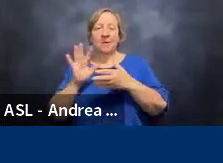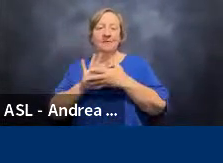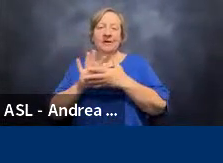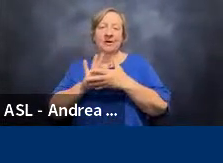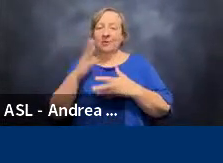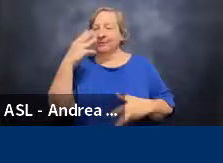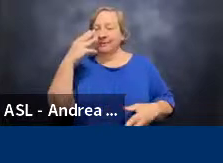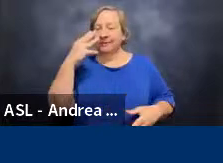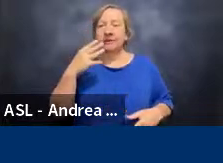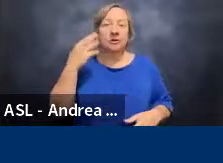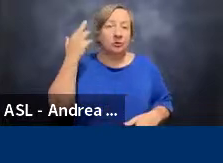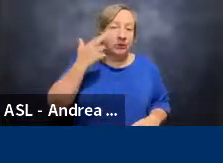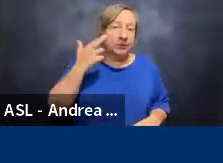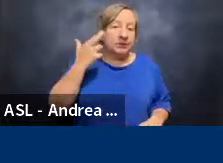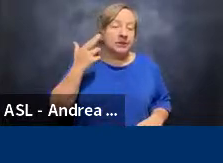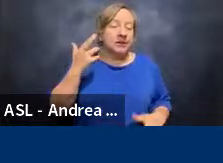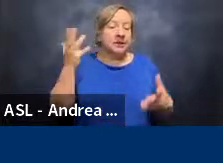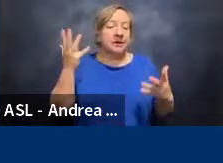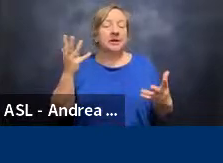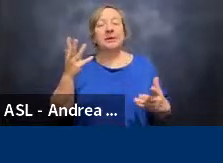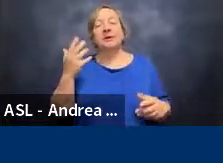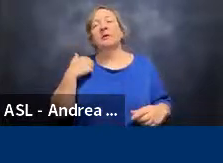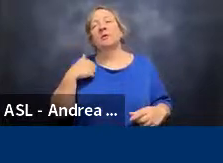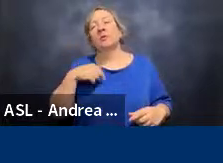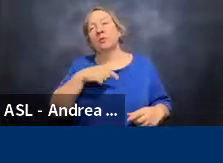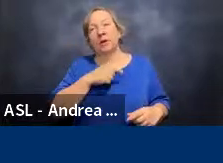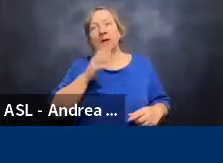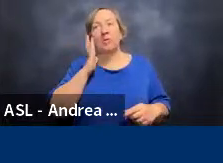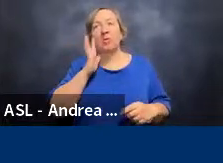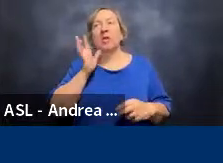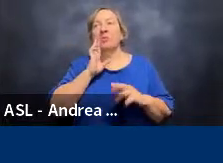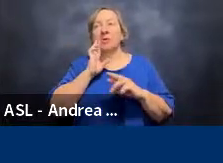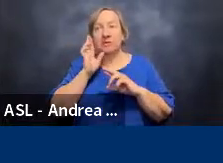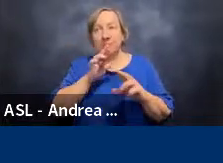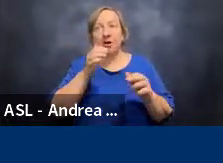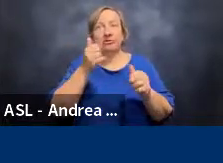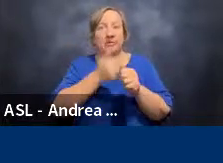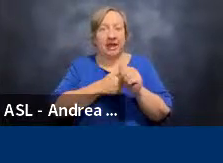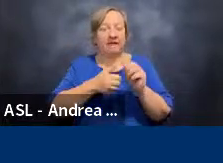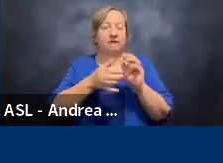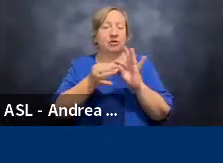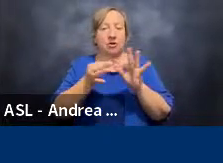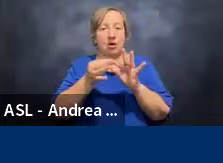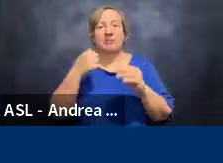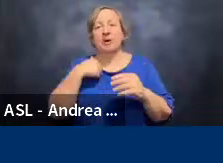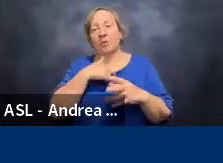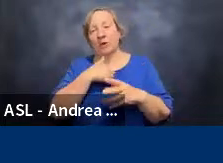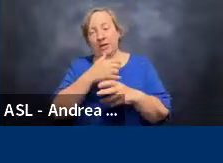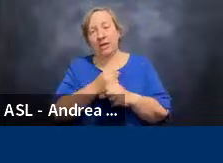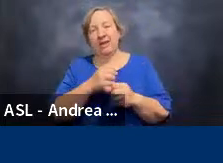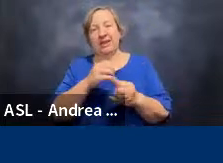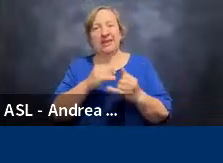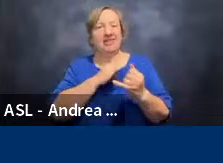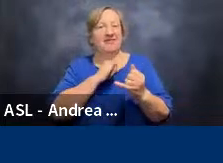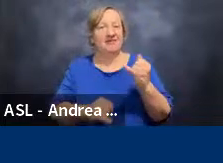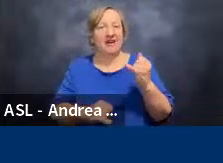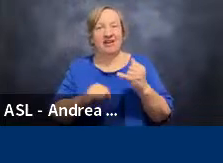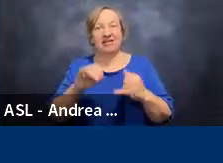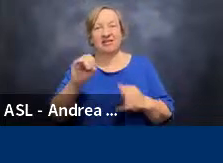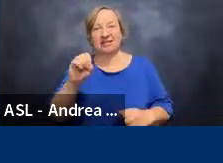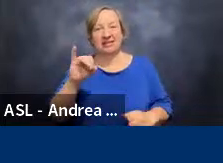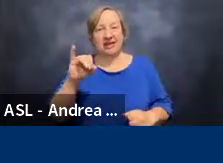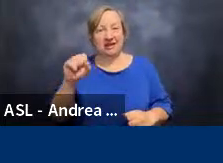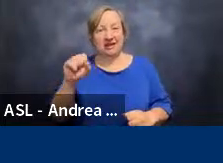reason is that we are going to respond to every comment that we receive in the final EIS. And